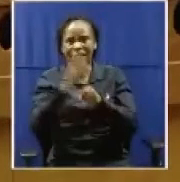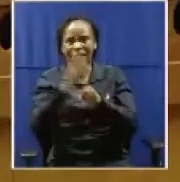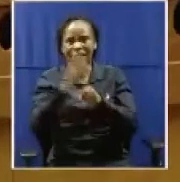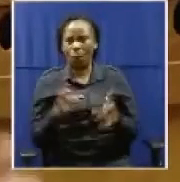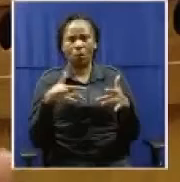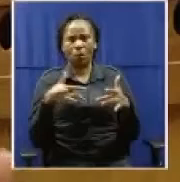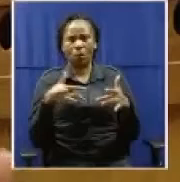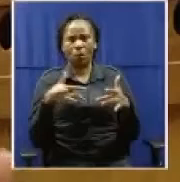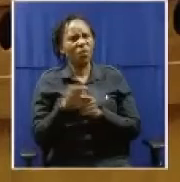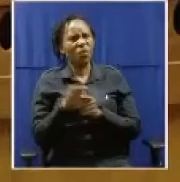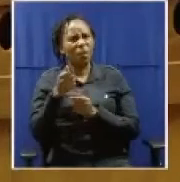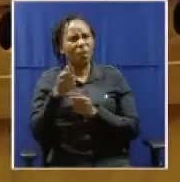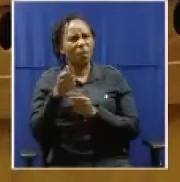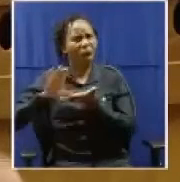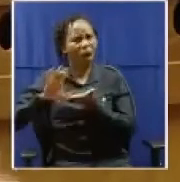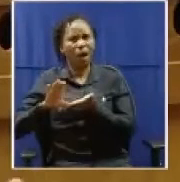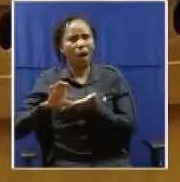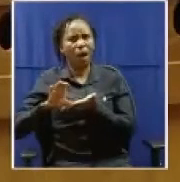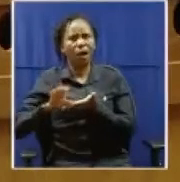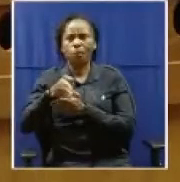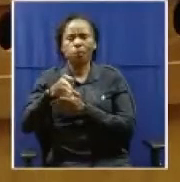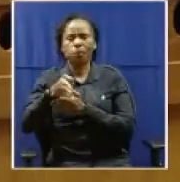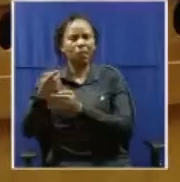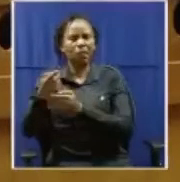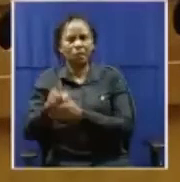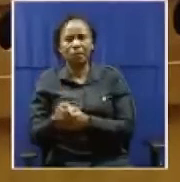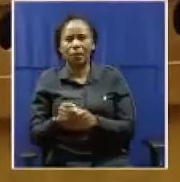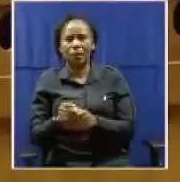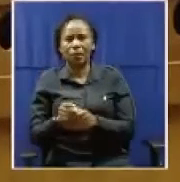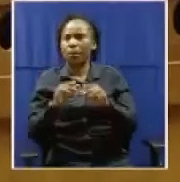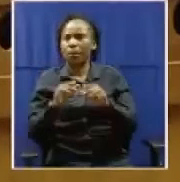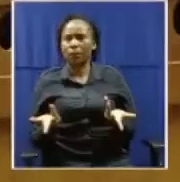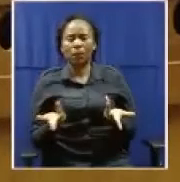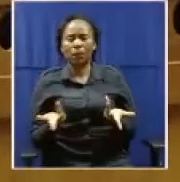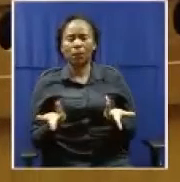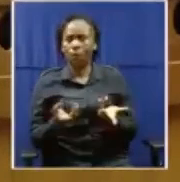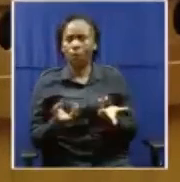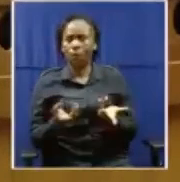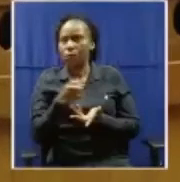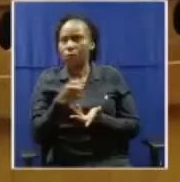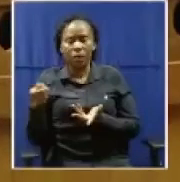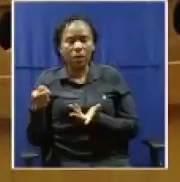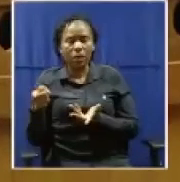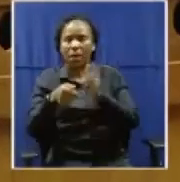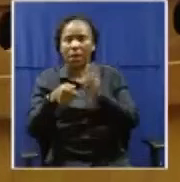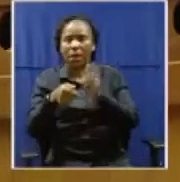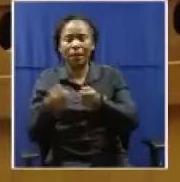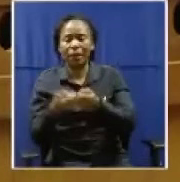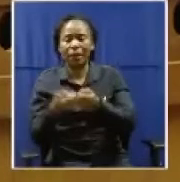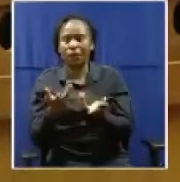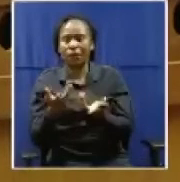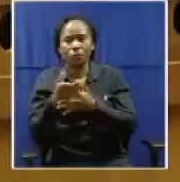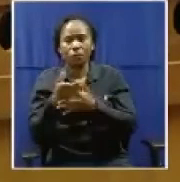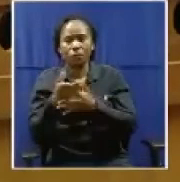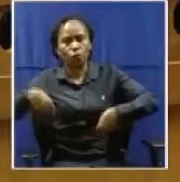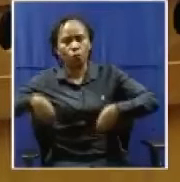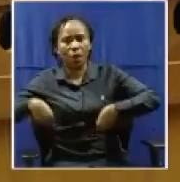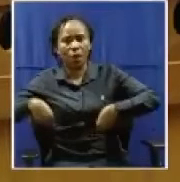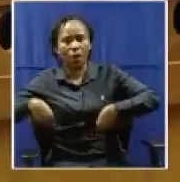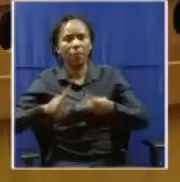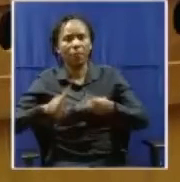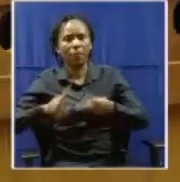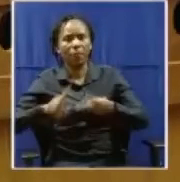that the fund set up to assist workers in need has been plagued with incompetency fraud and corruption particularly at